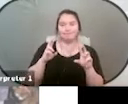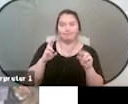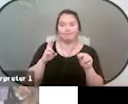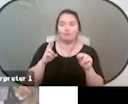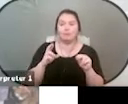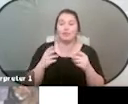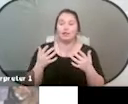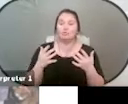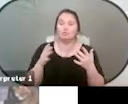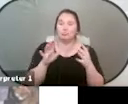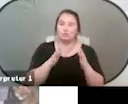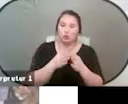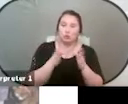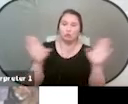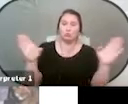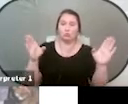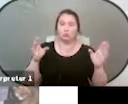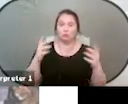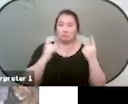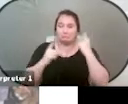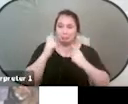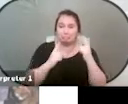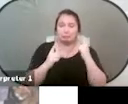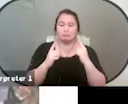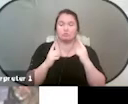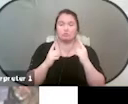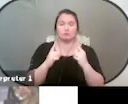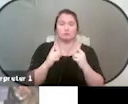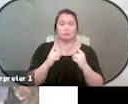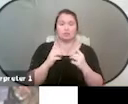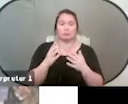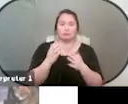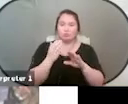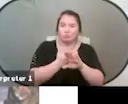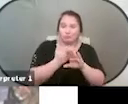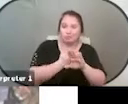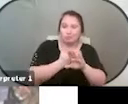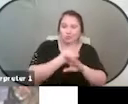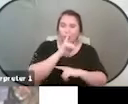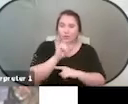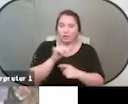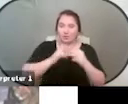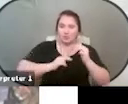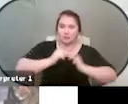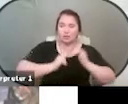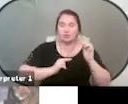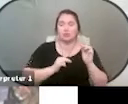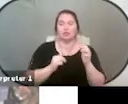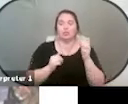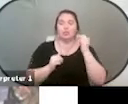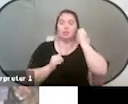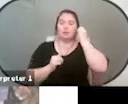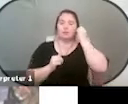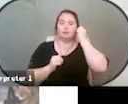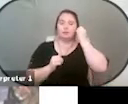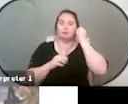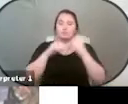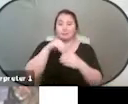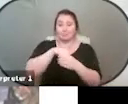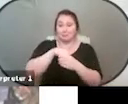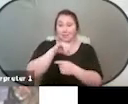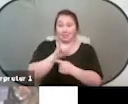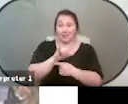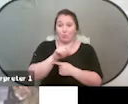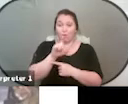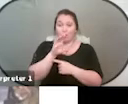we're considering it would just be renovations to the facility. Now, within this, 125 to 155